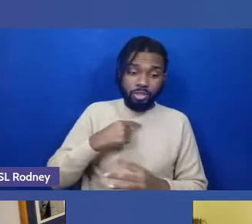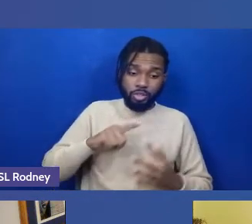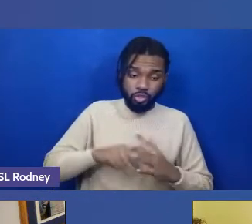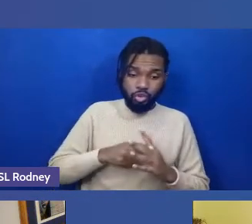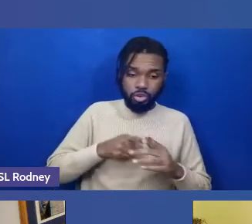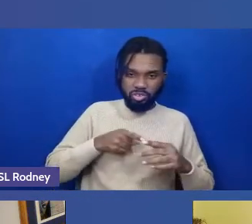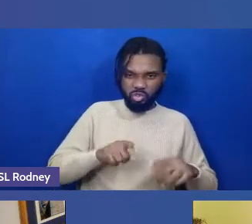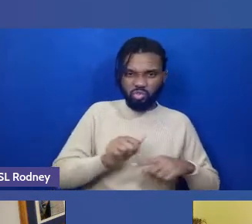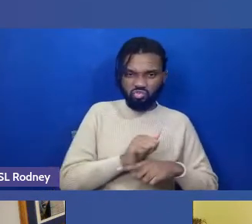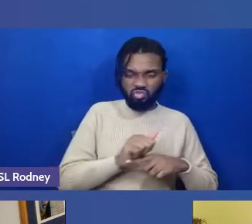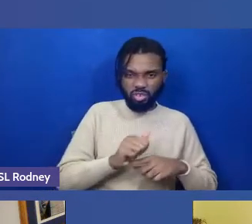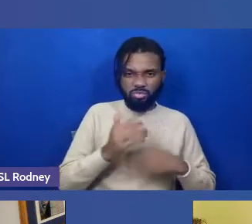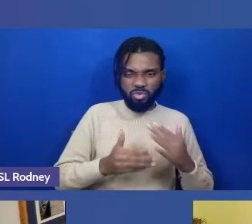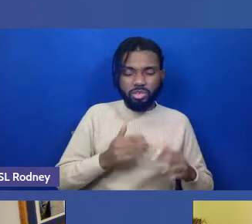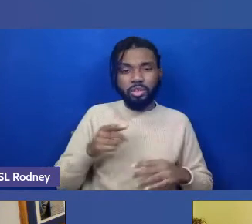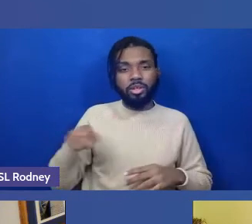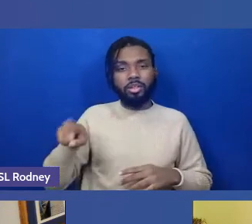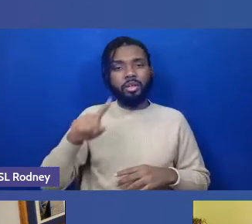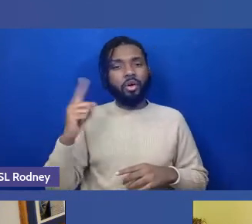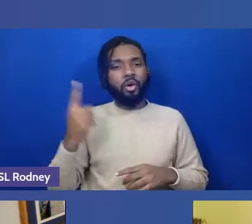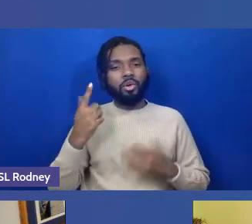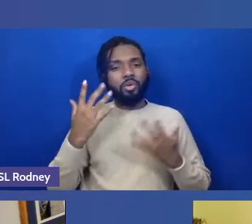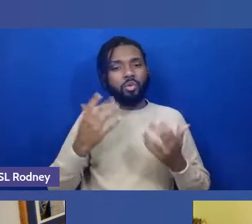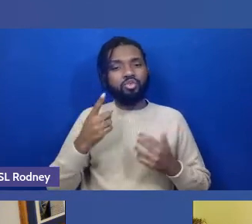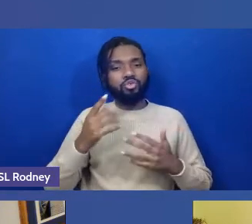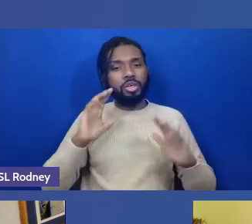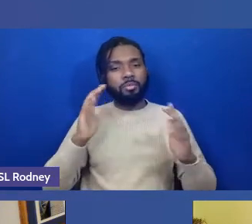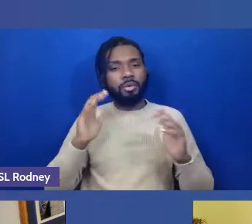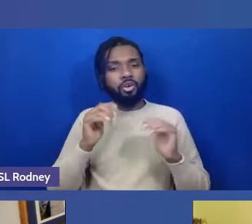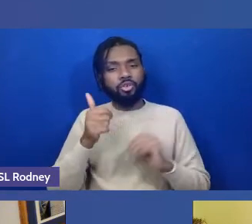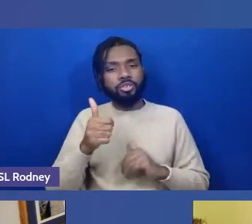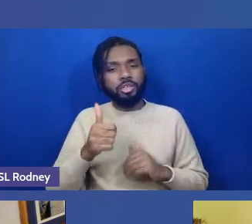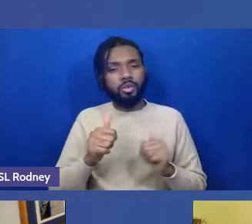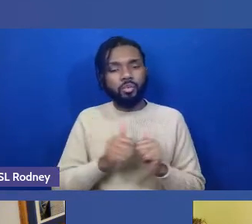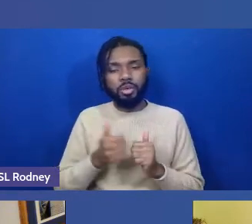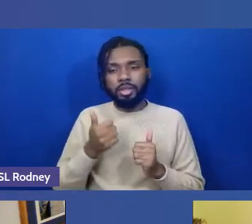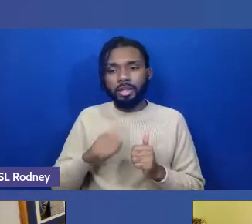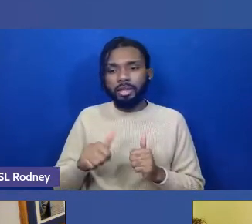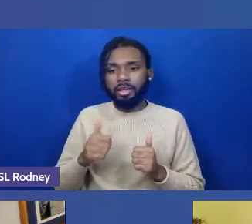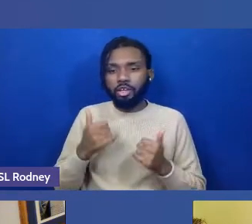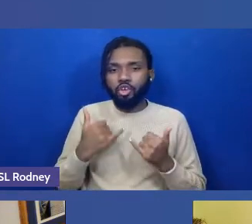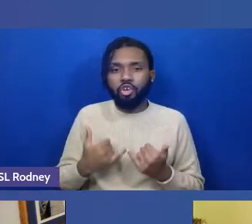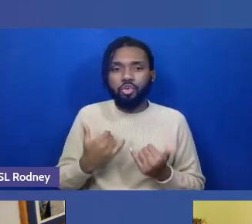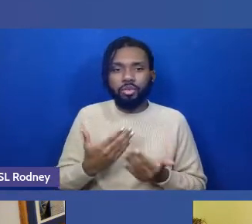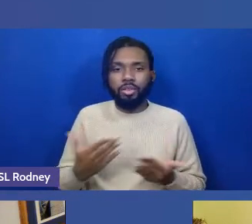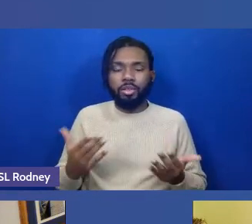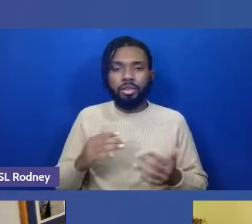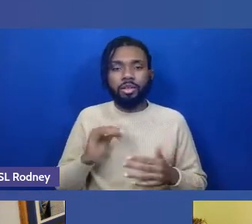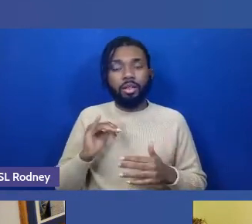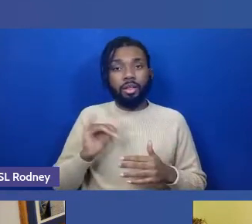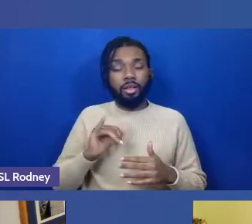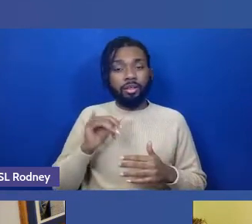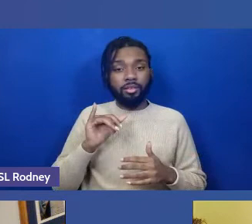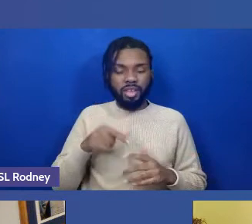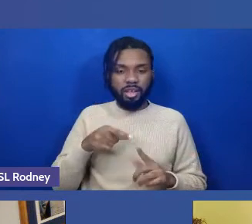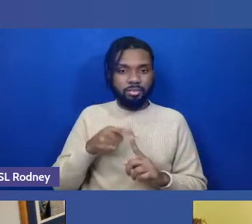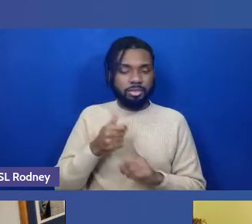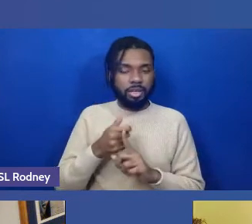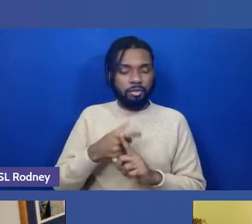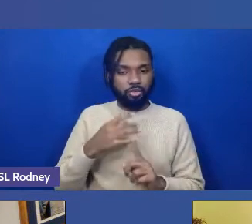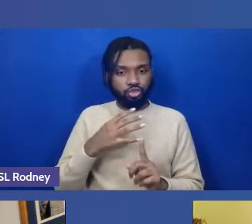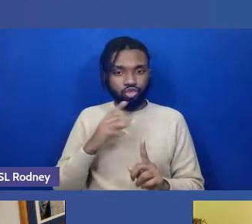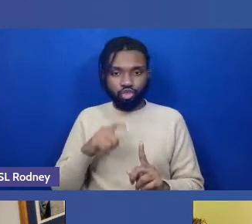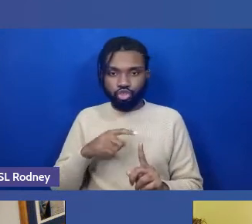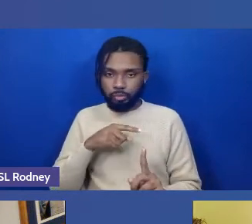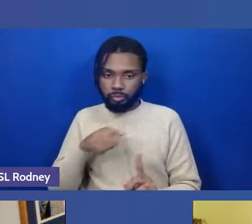they're always trying to get you to like compare yourself to existing things as if that's the thing that is most useful. And it's really